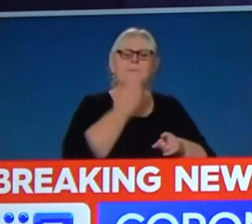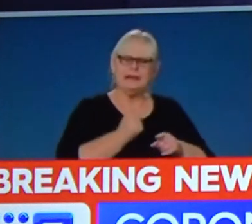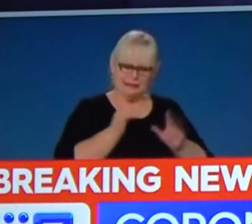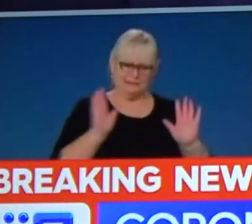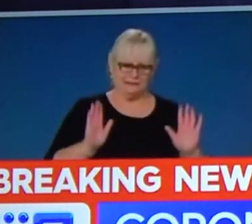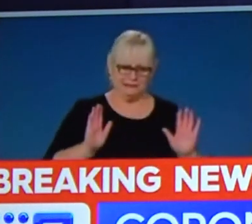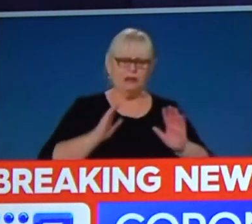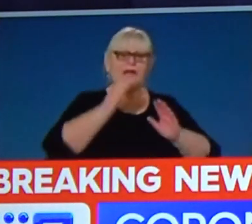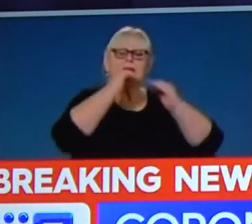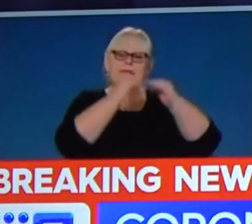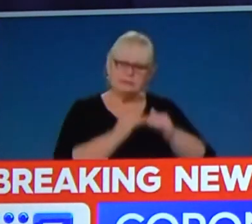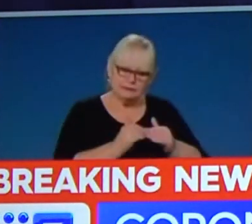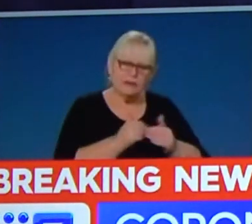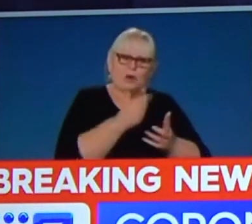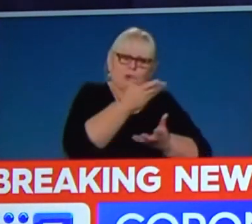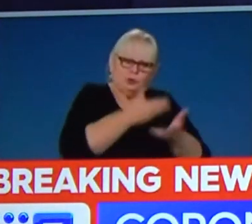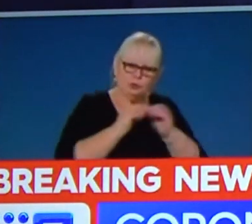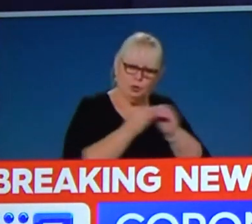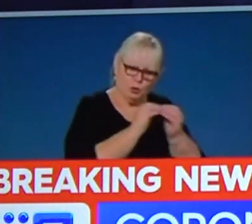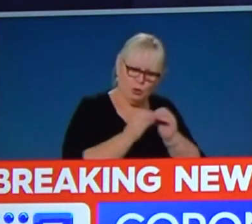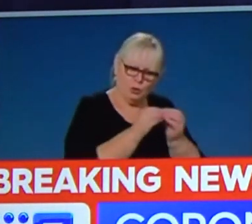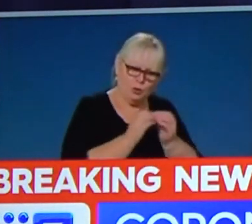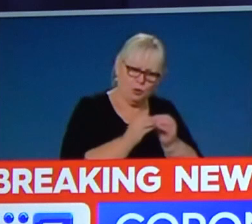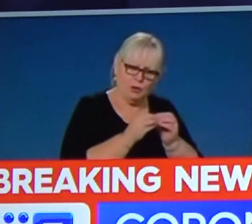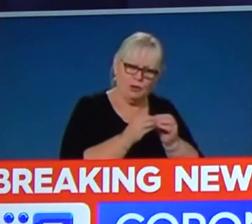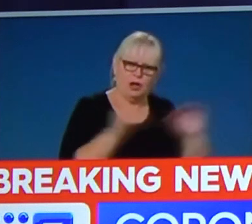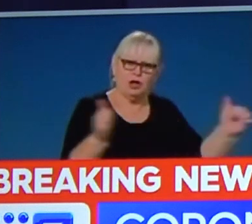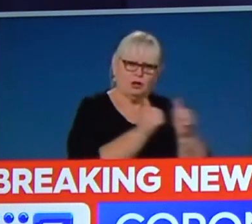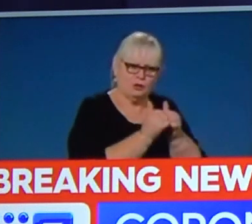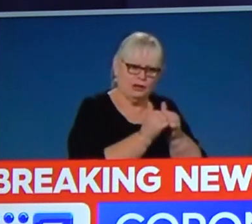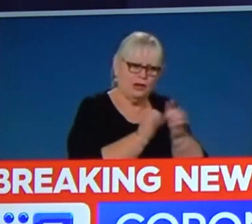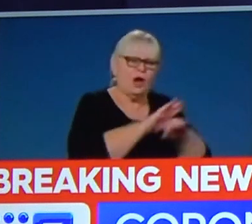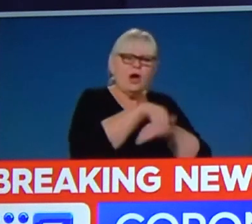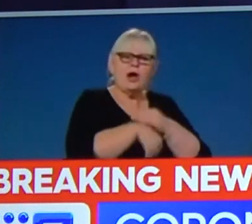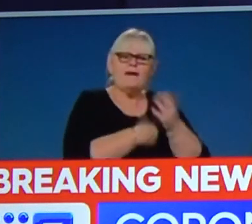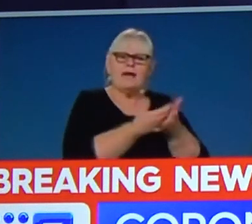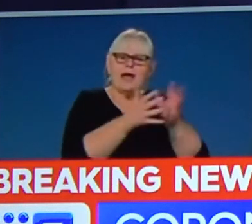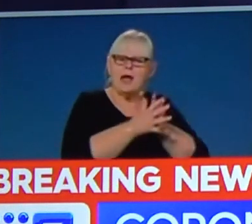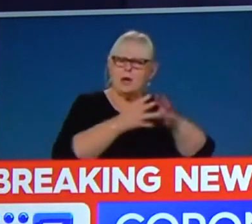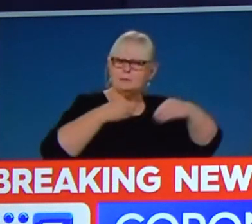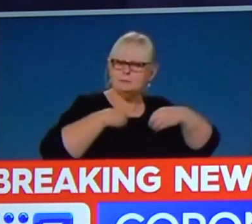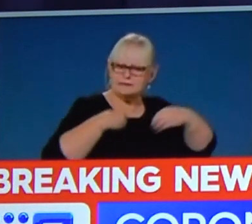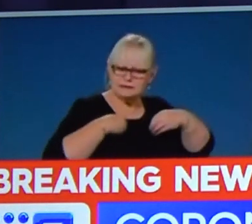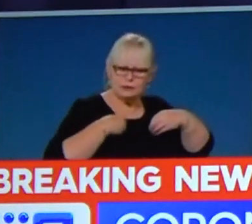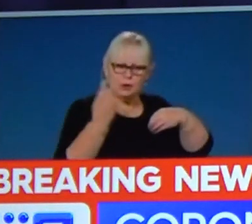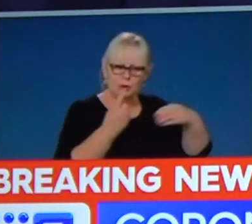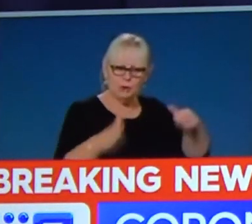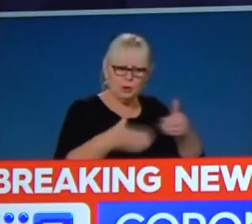down, talk to each other, and work this out about looking at the businesses which have been